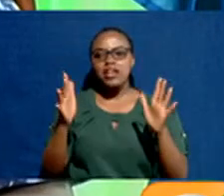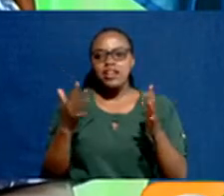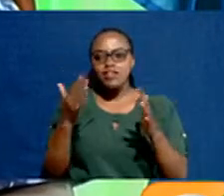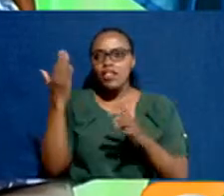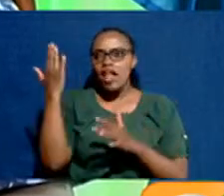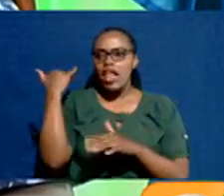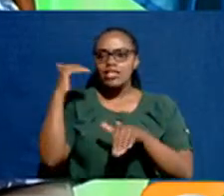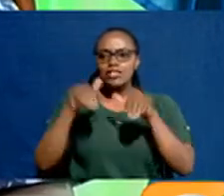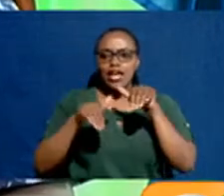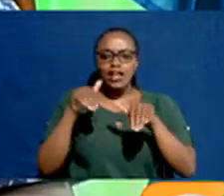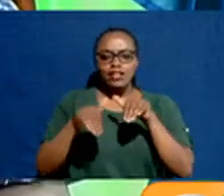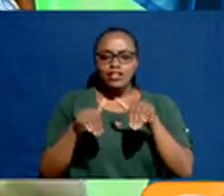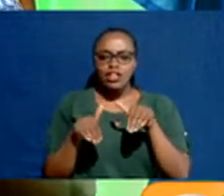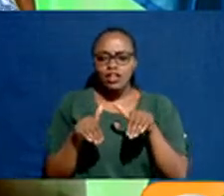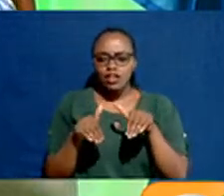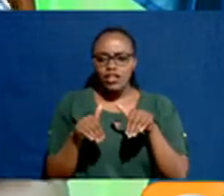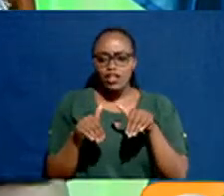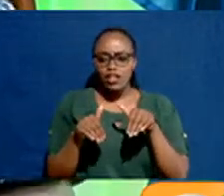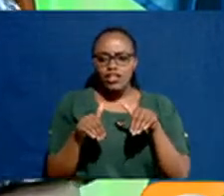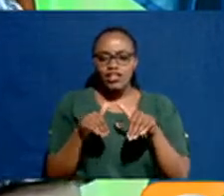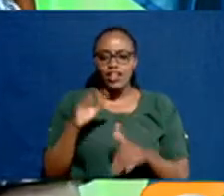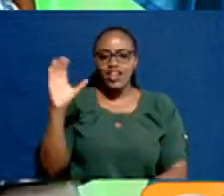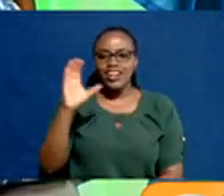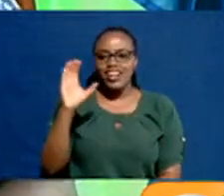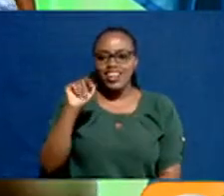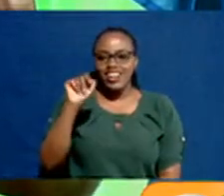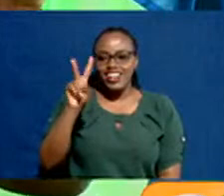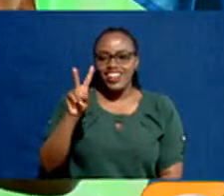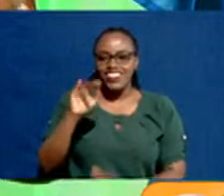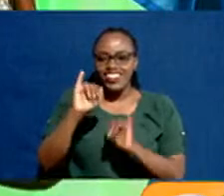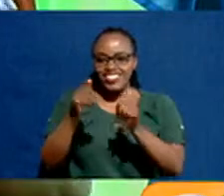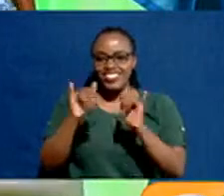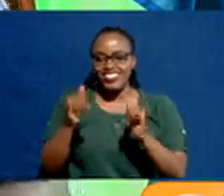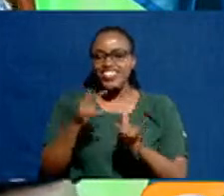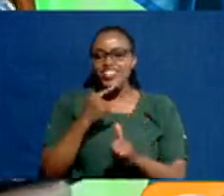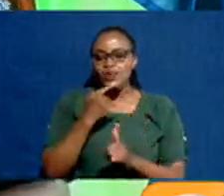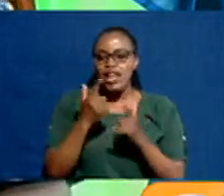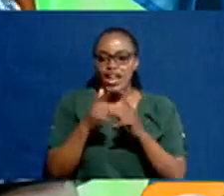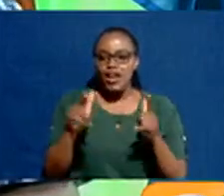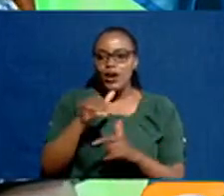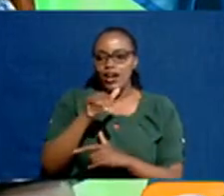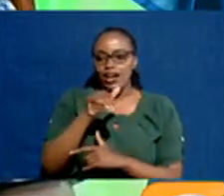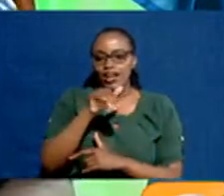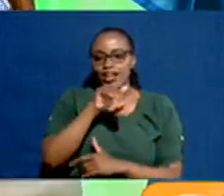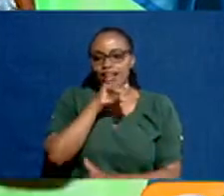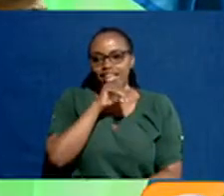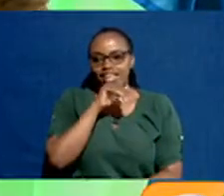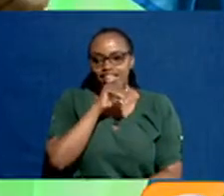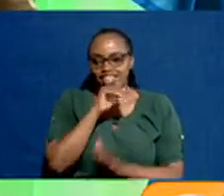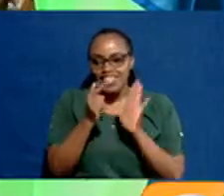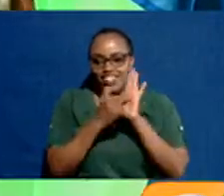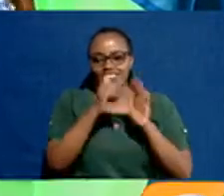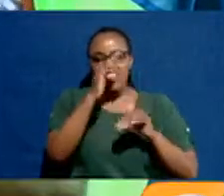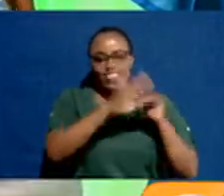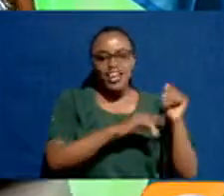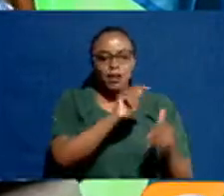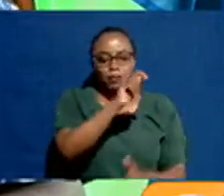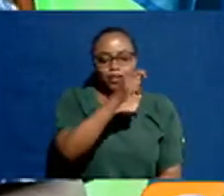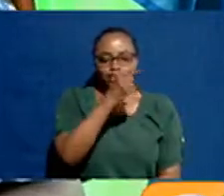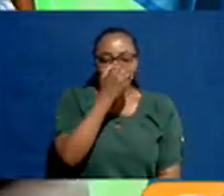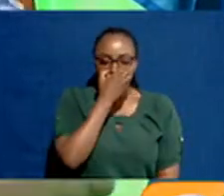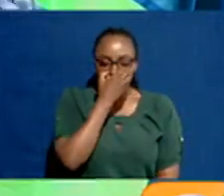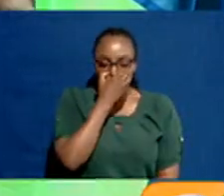last election, in Citizen News, they would give Raila Odinga 20 minutes and give President William Ruto